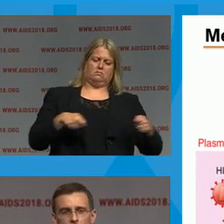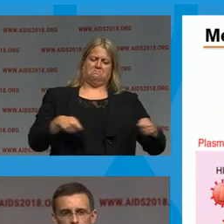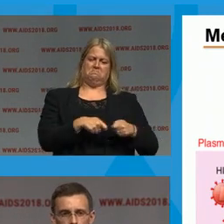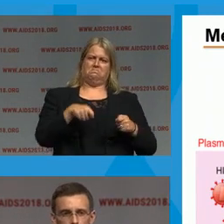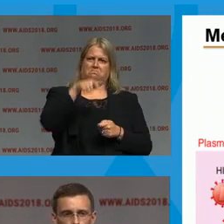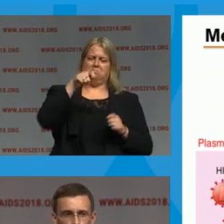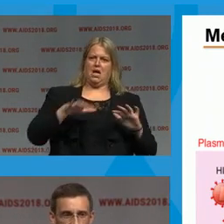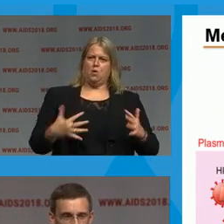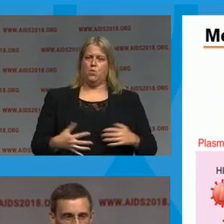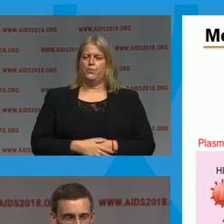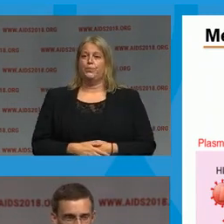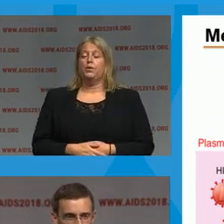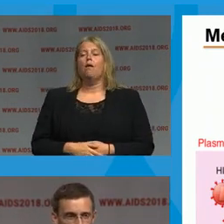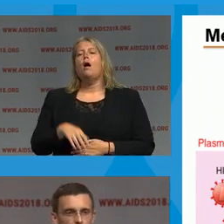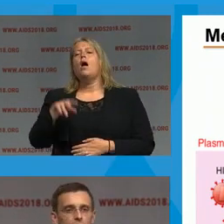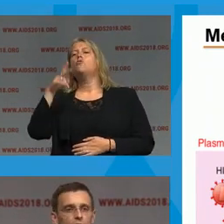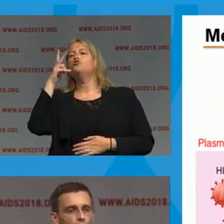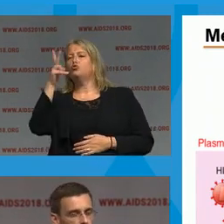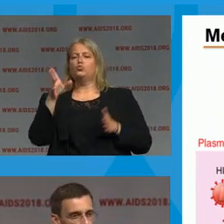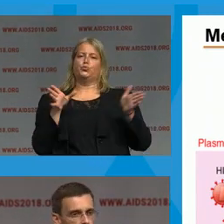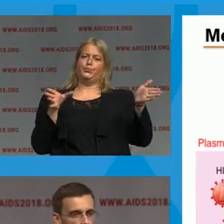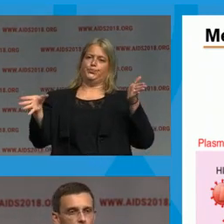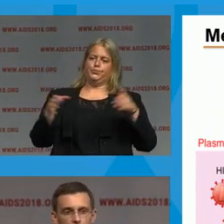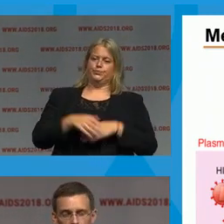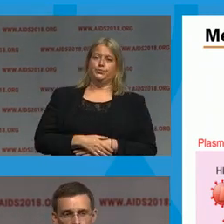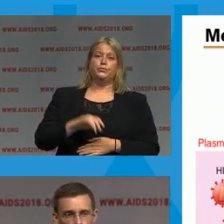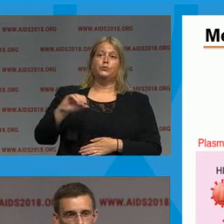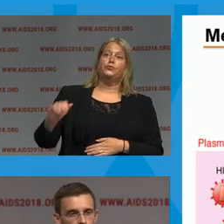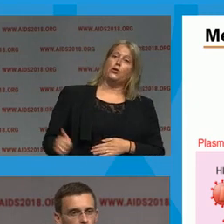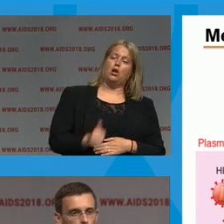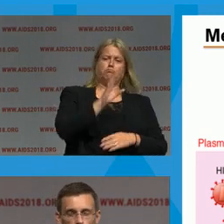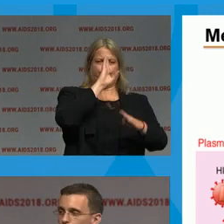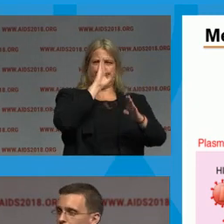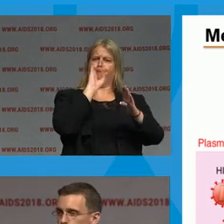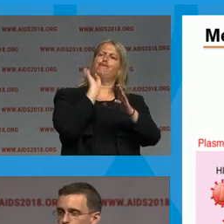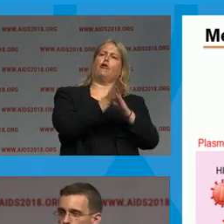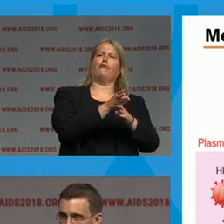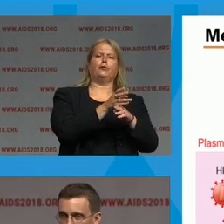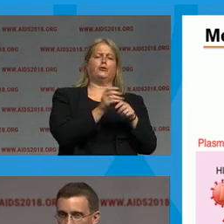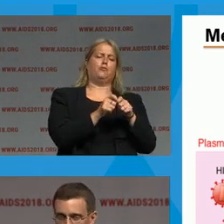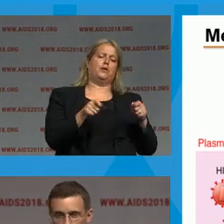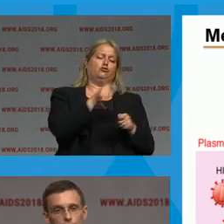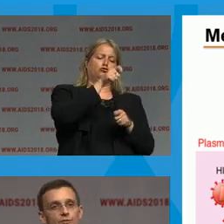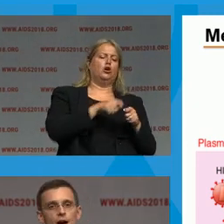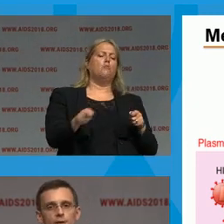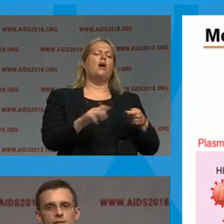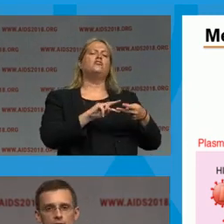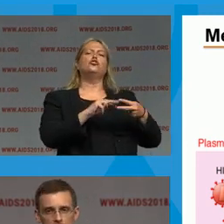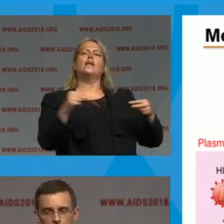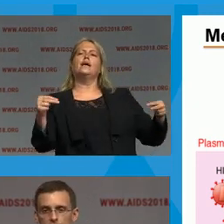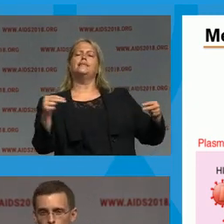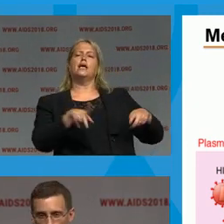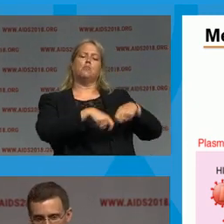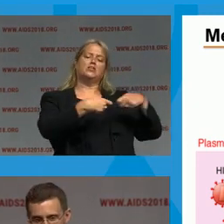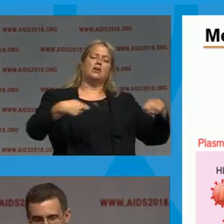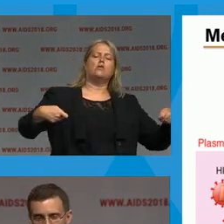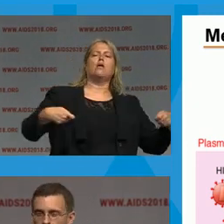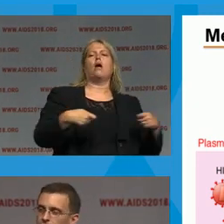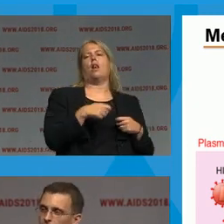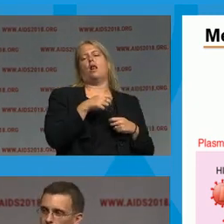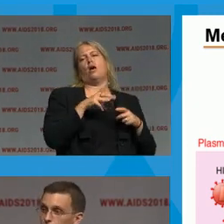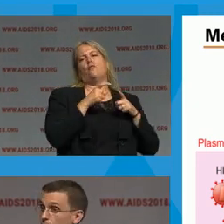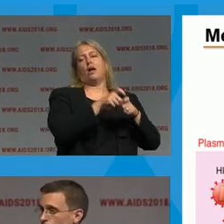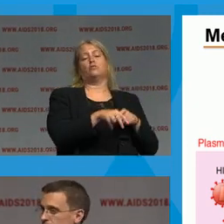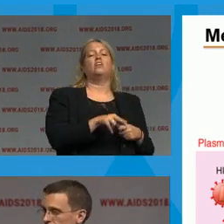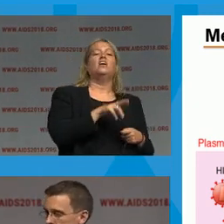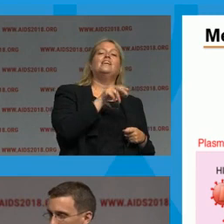break this into two main approaches. The first are direct measures, where we measure the genetic material of the virus, DNA or RNA,